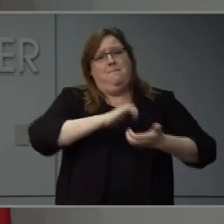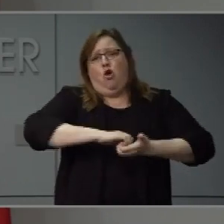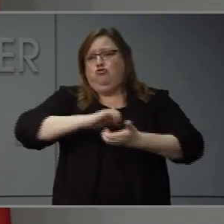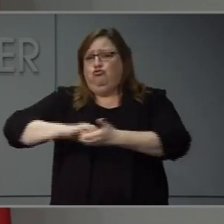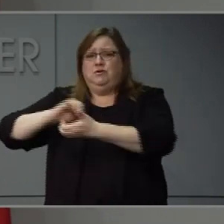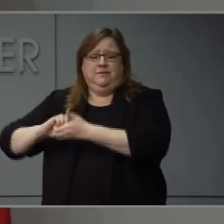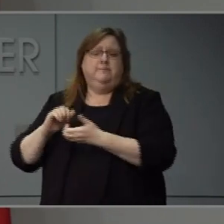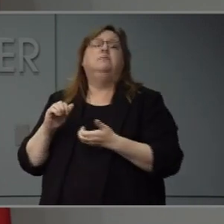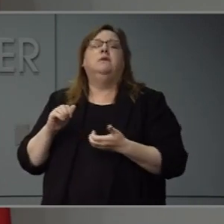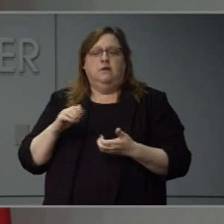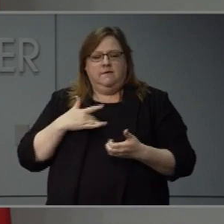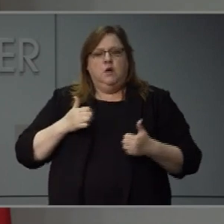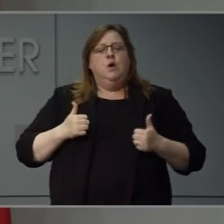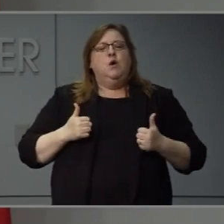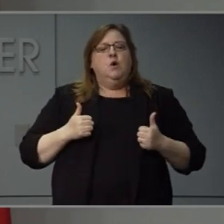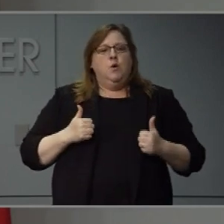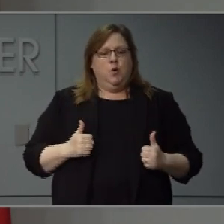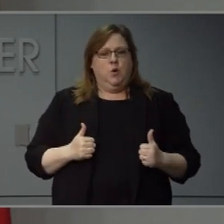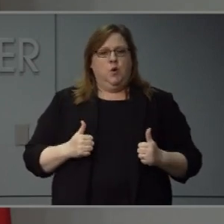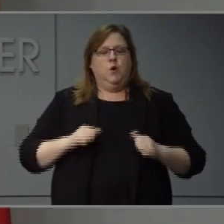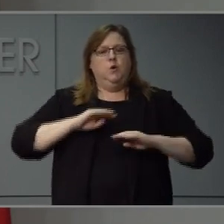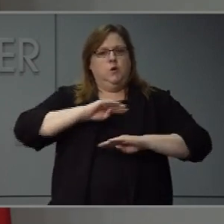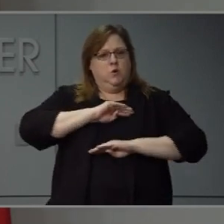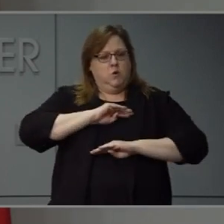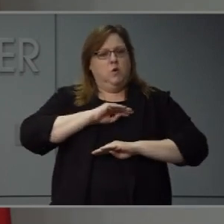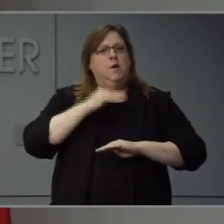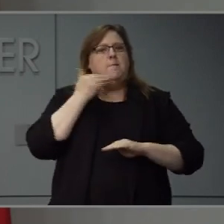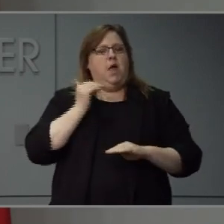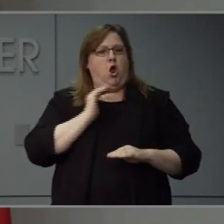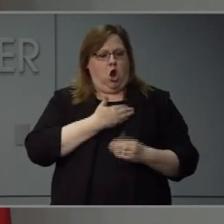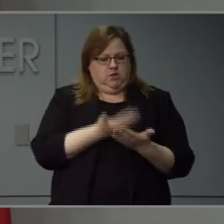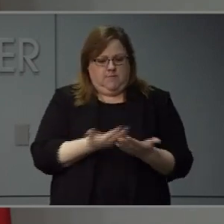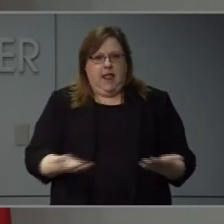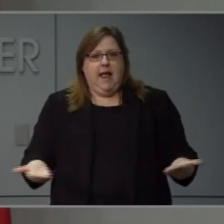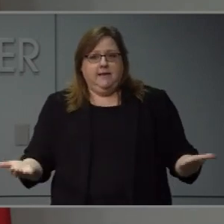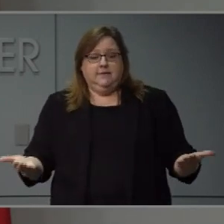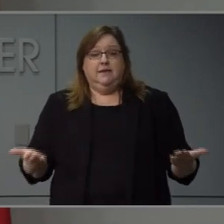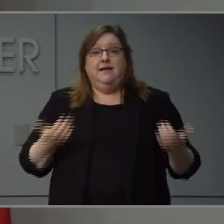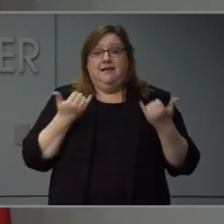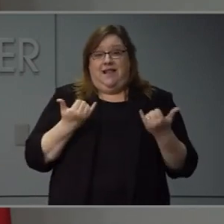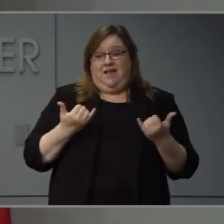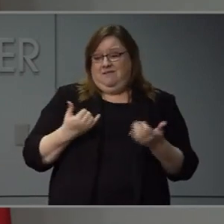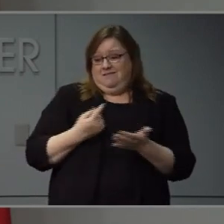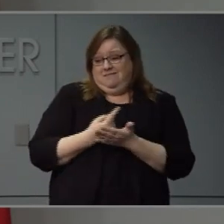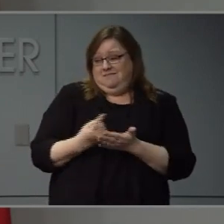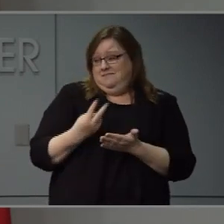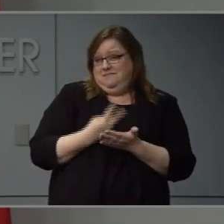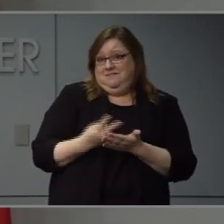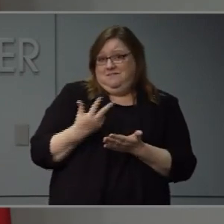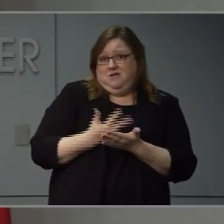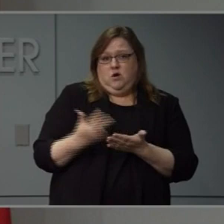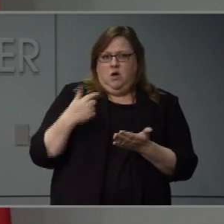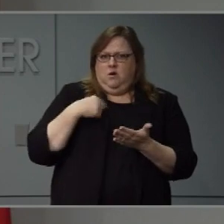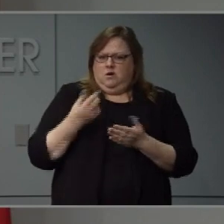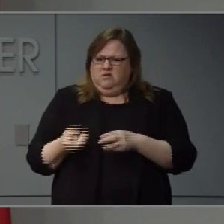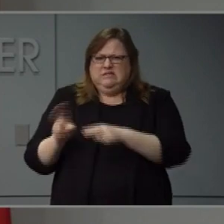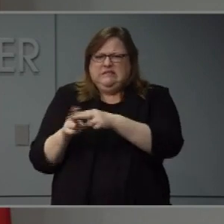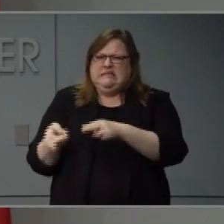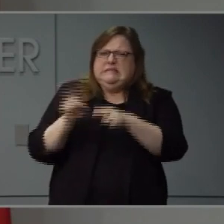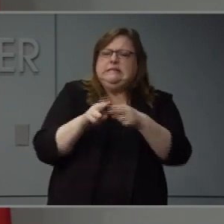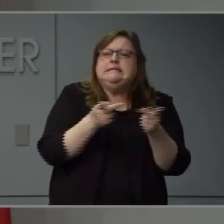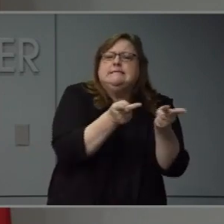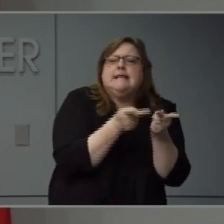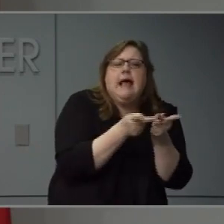feel much better where we are in terms of supply. And now our job over the last number of weeks has really been to ramp up the site